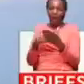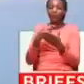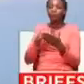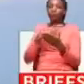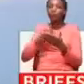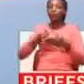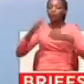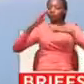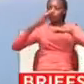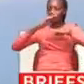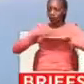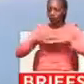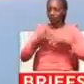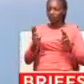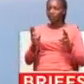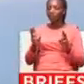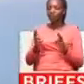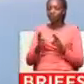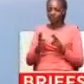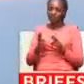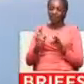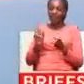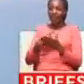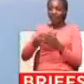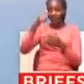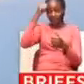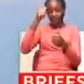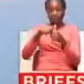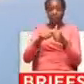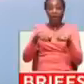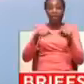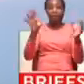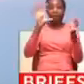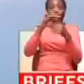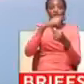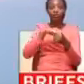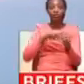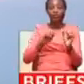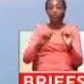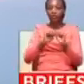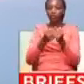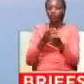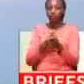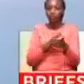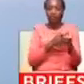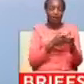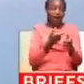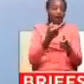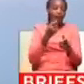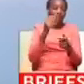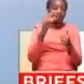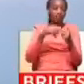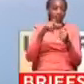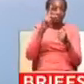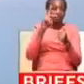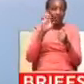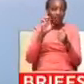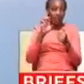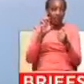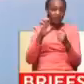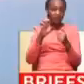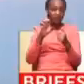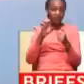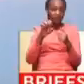take a short break. And remember, you can engage us through our social media platforms. That is TV47